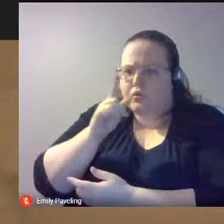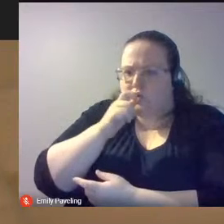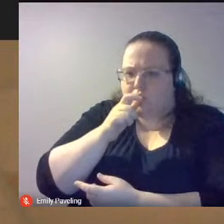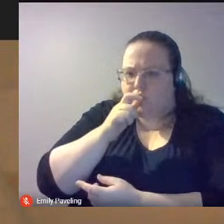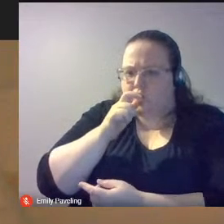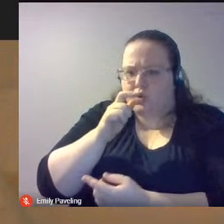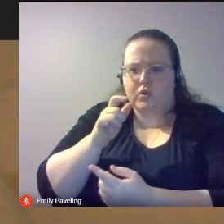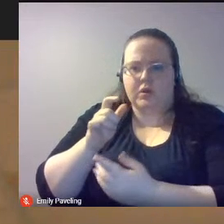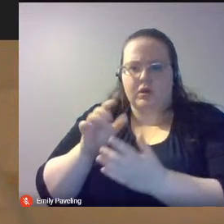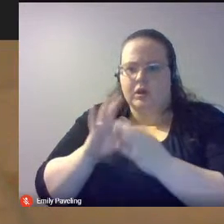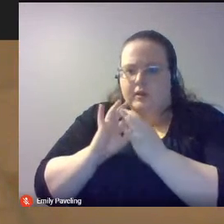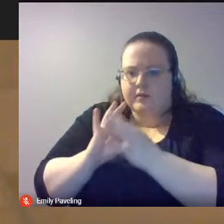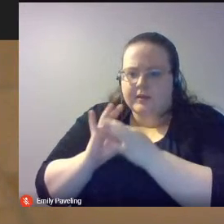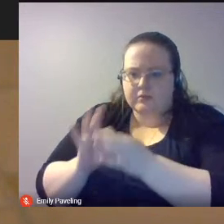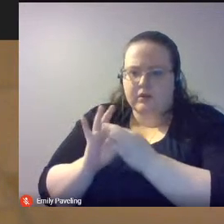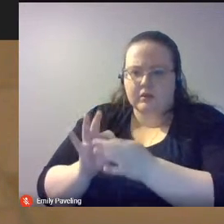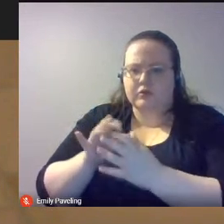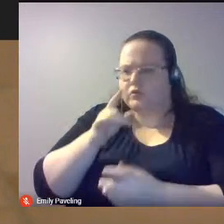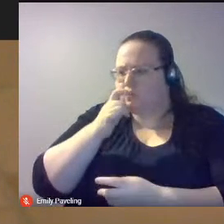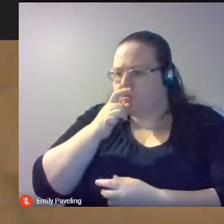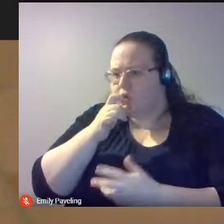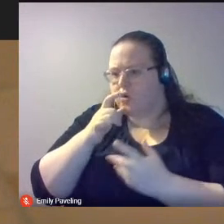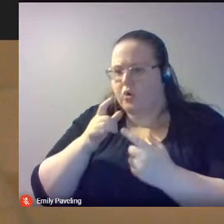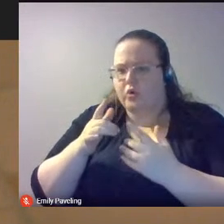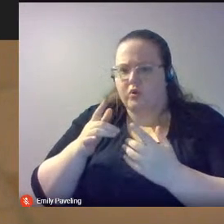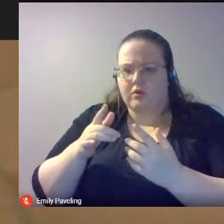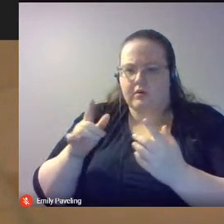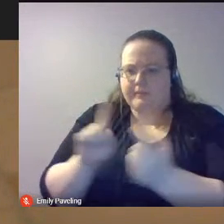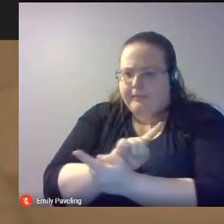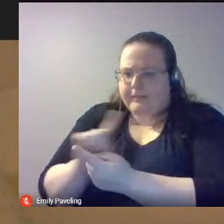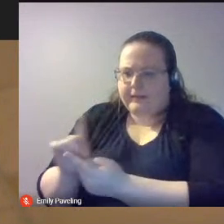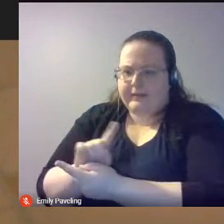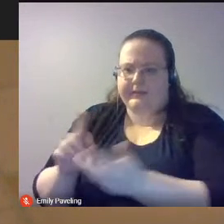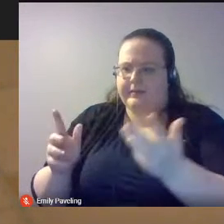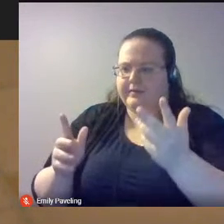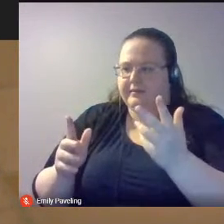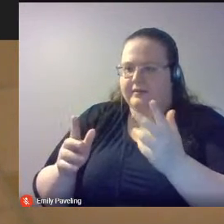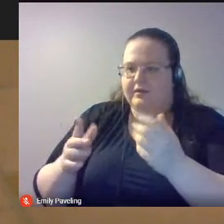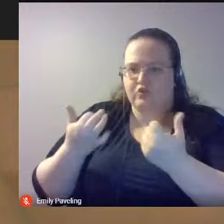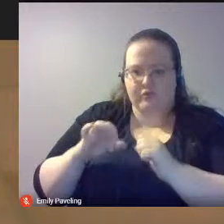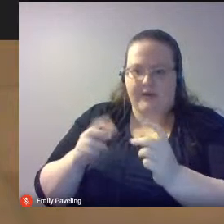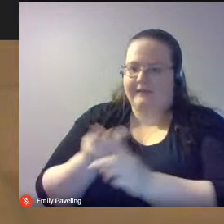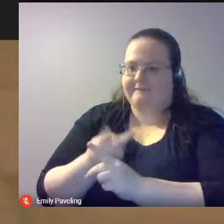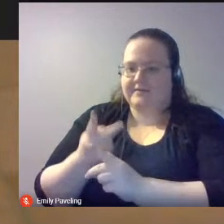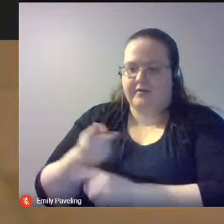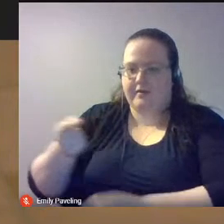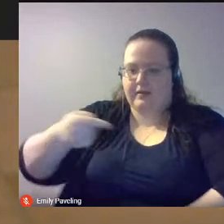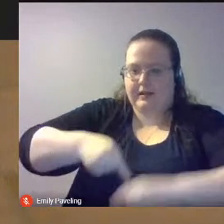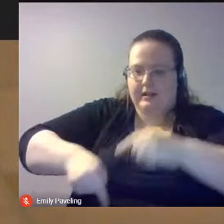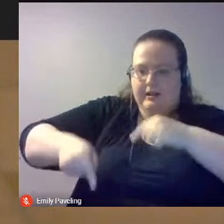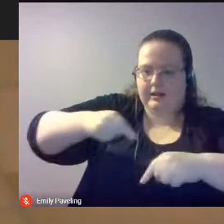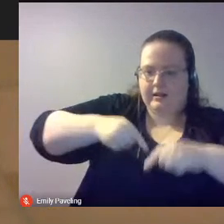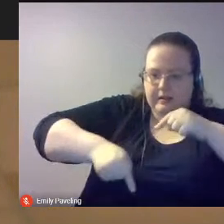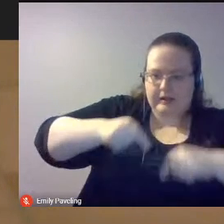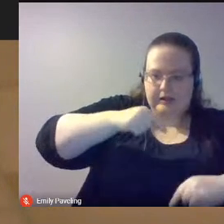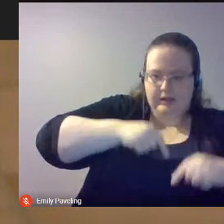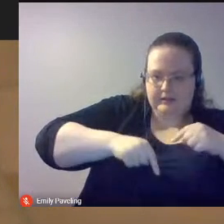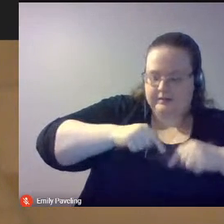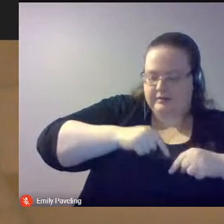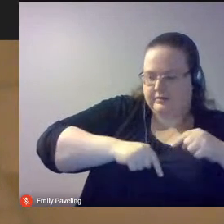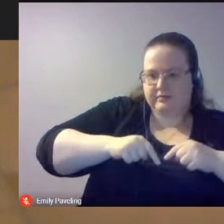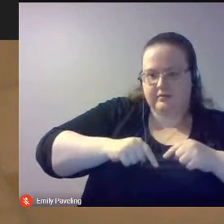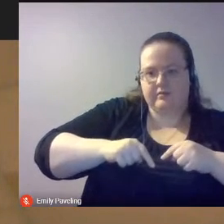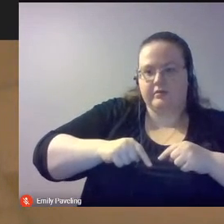nurses. Each situation is going to be unique, and Halton Region Public Health will work closely with the schools to determine who those close